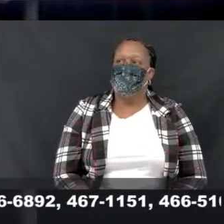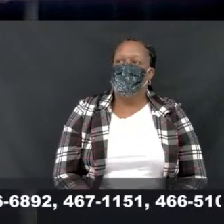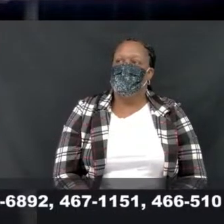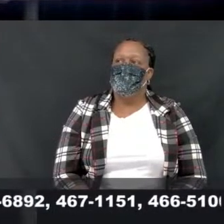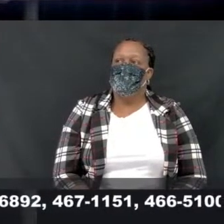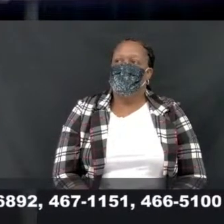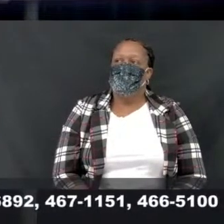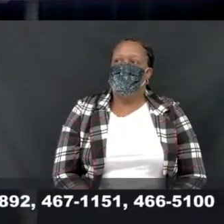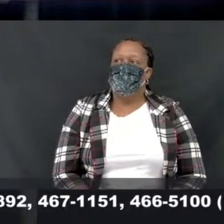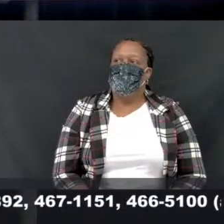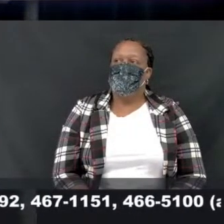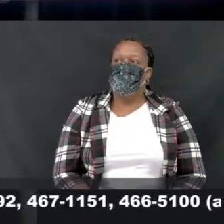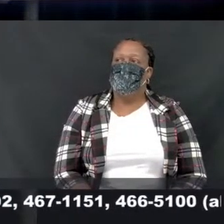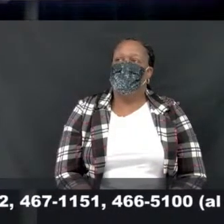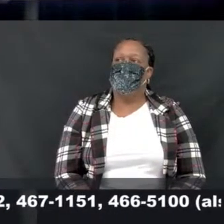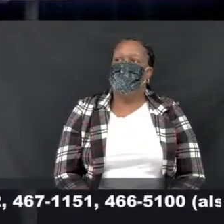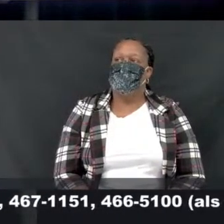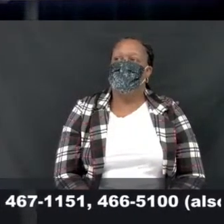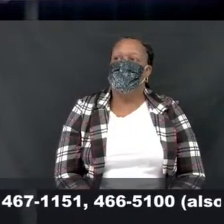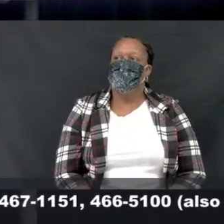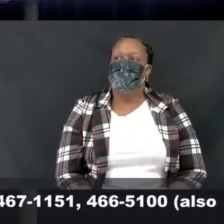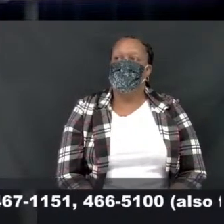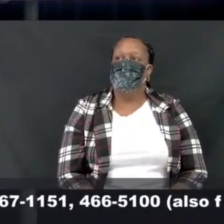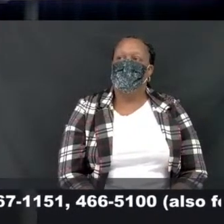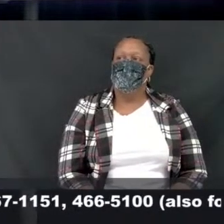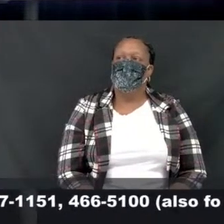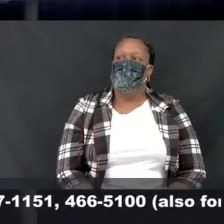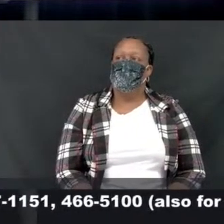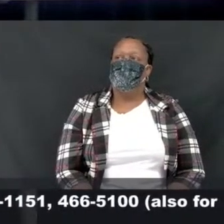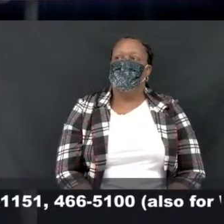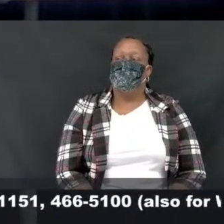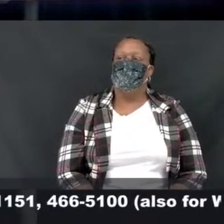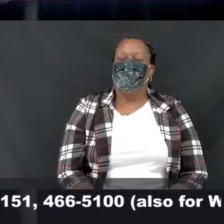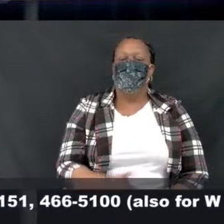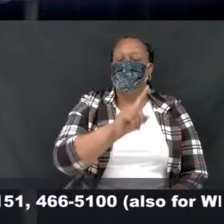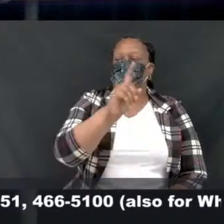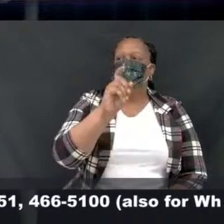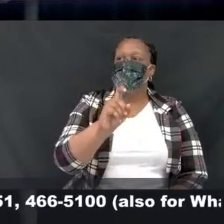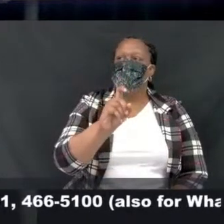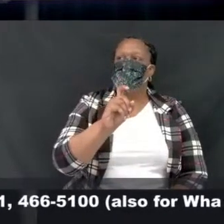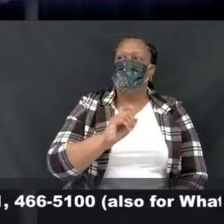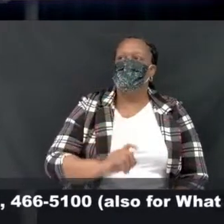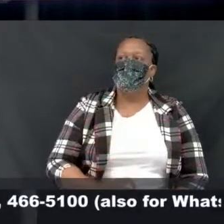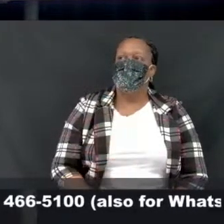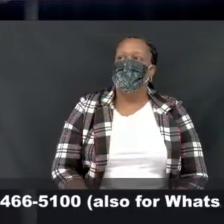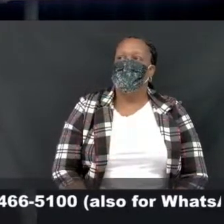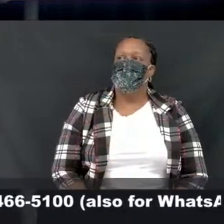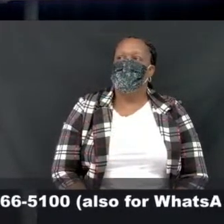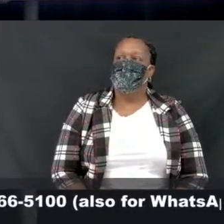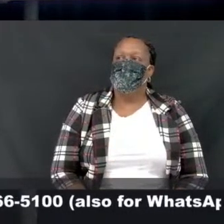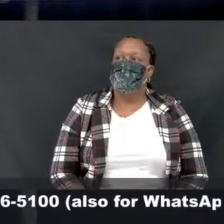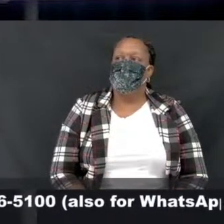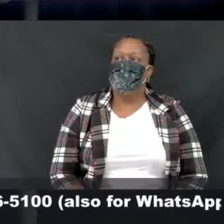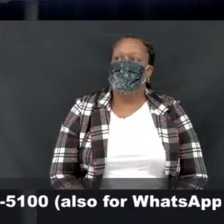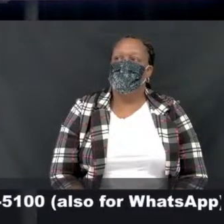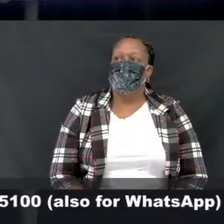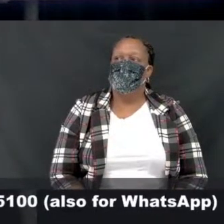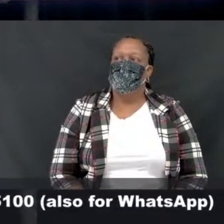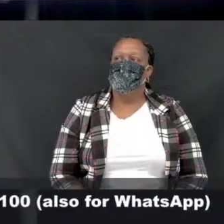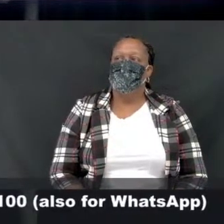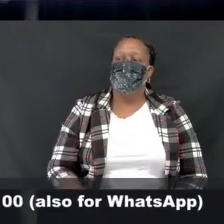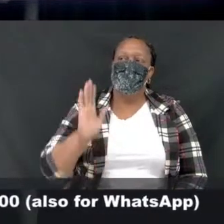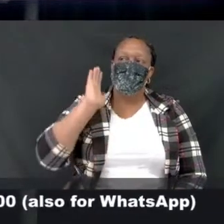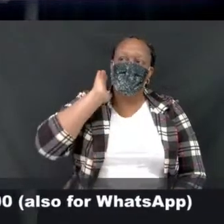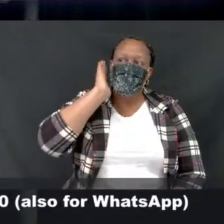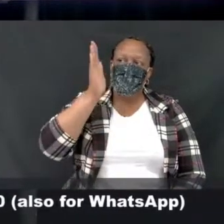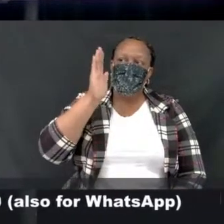first question is from Von Radio, and I'll read the question. The question says, will the